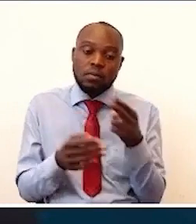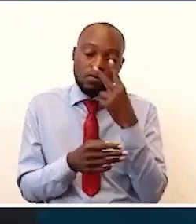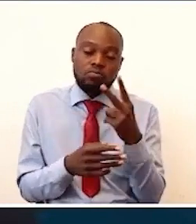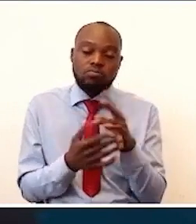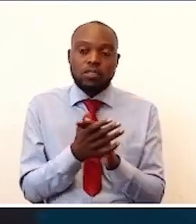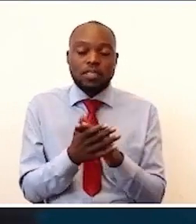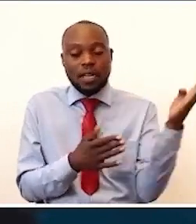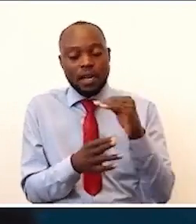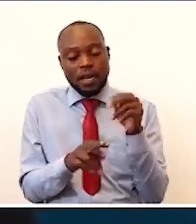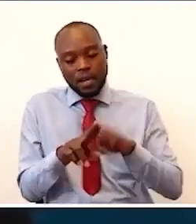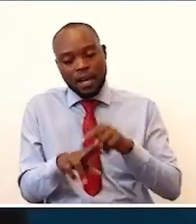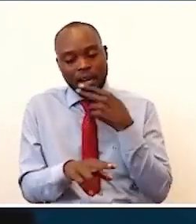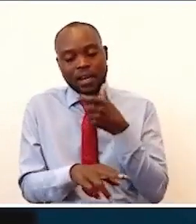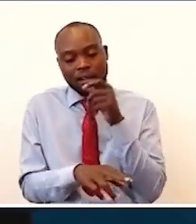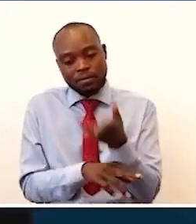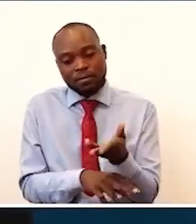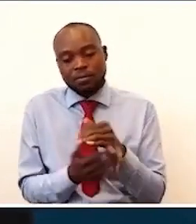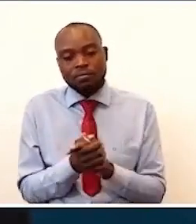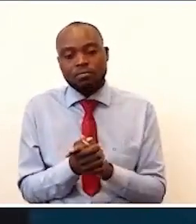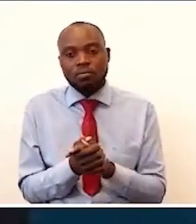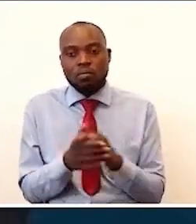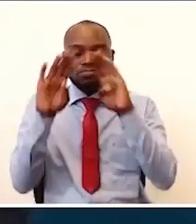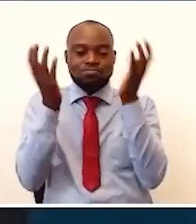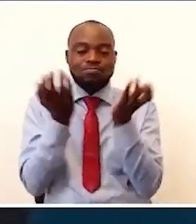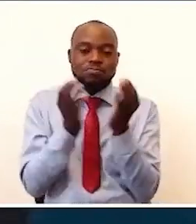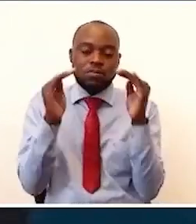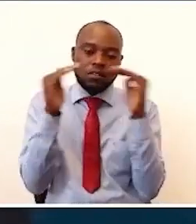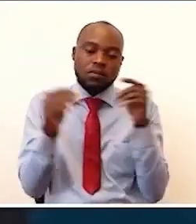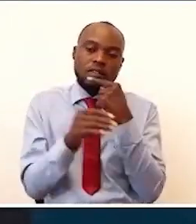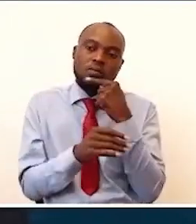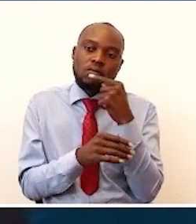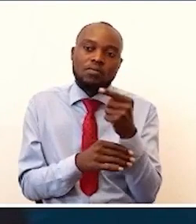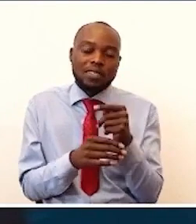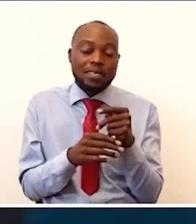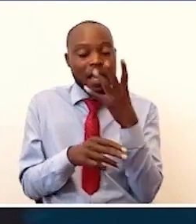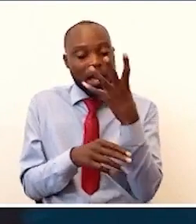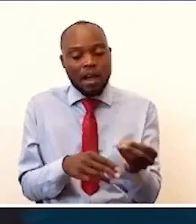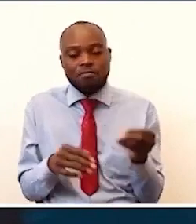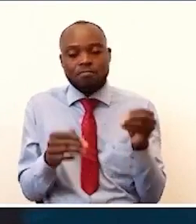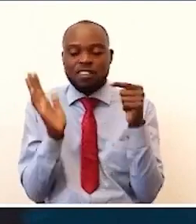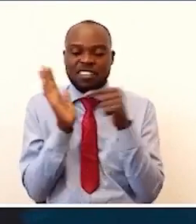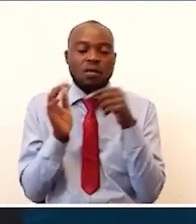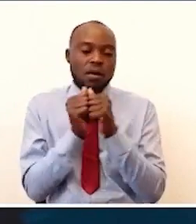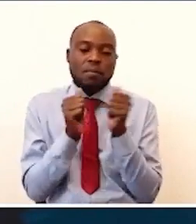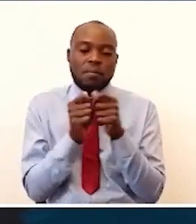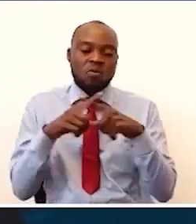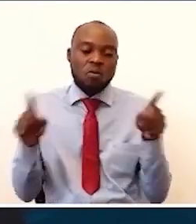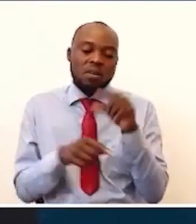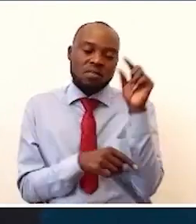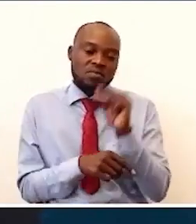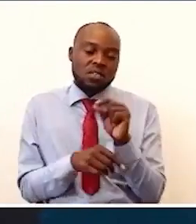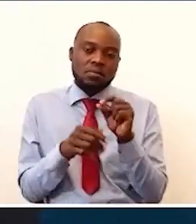to debt at the continental level, I'll just mention, I had a couple of examples, but I think I'll narrow it down to